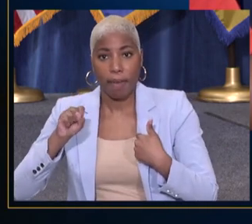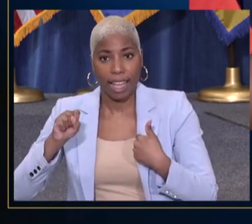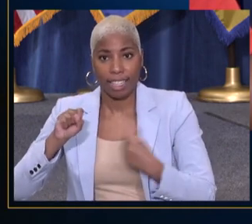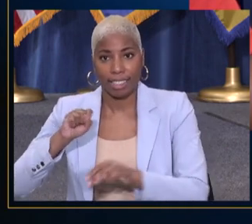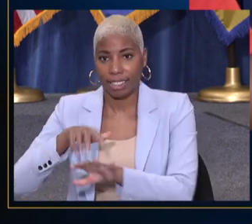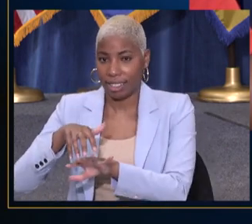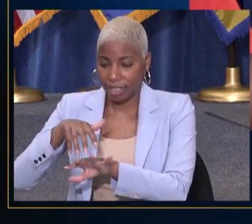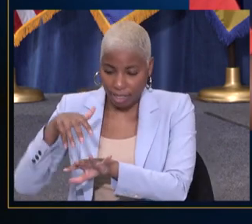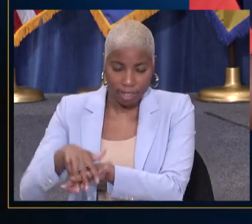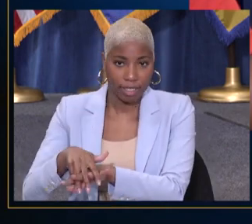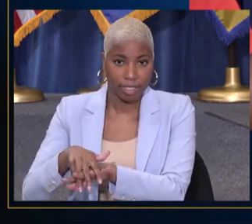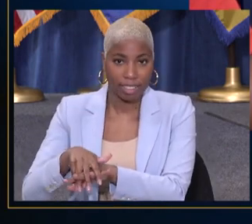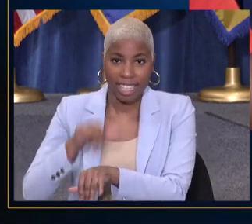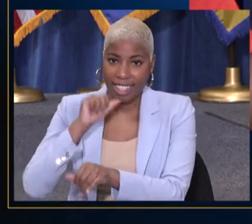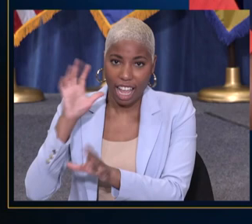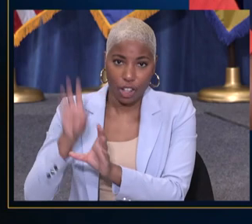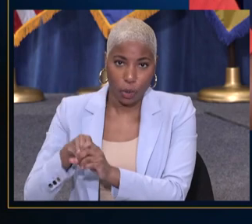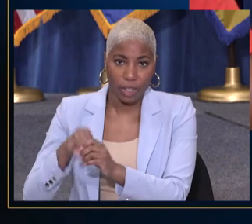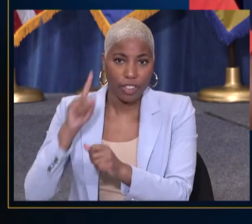them.